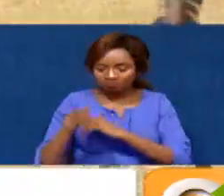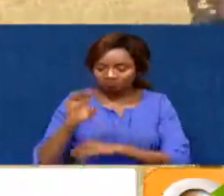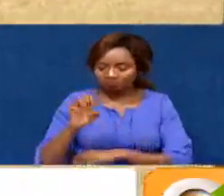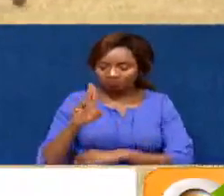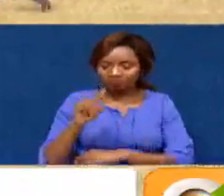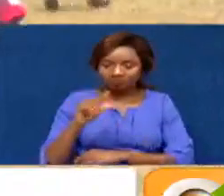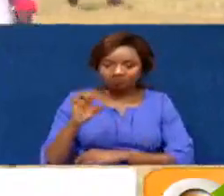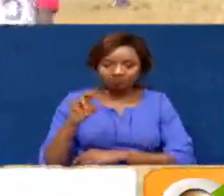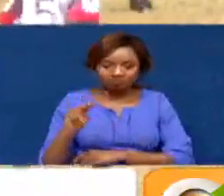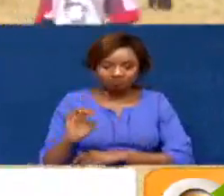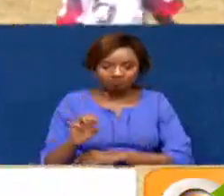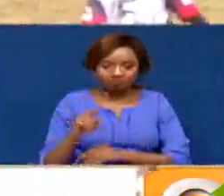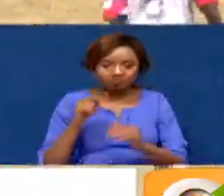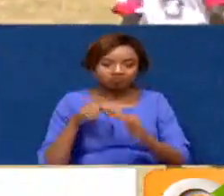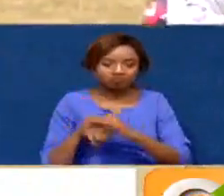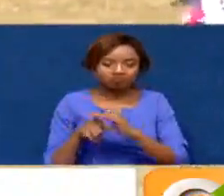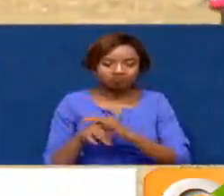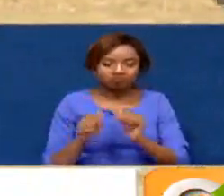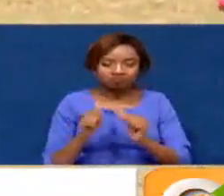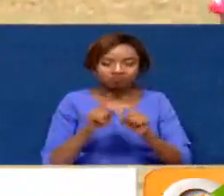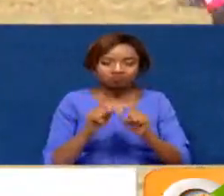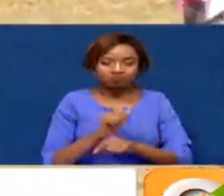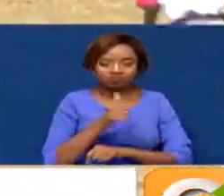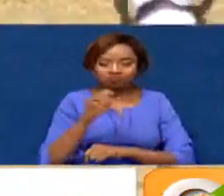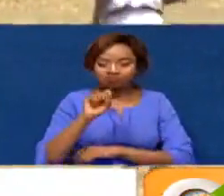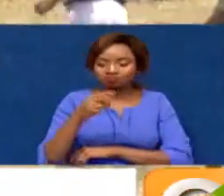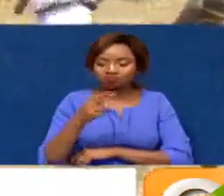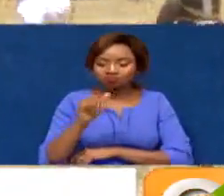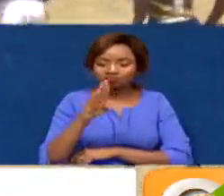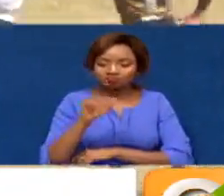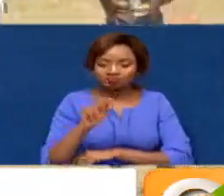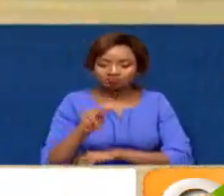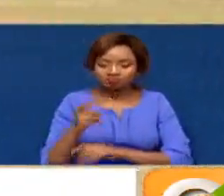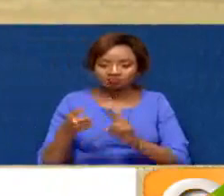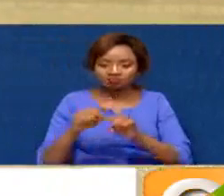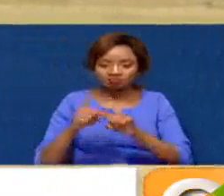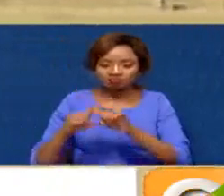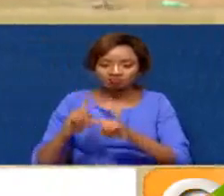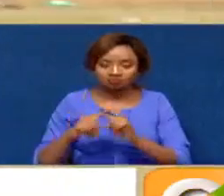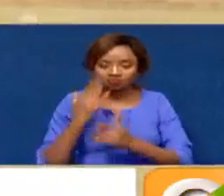Mohati touching down once each. Shaban Ahmed added the extras from the boot.